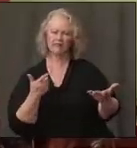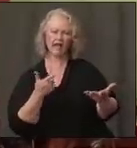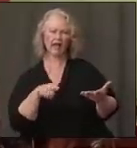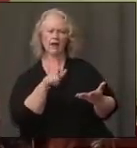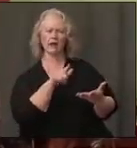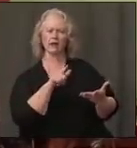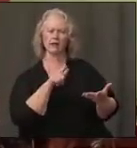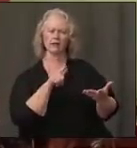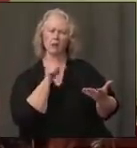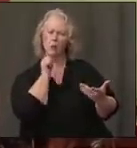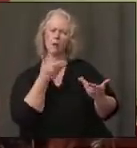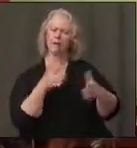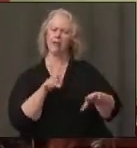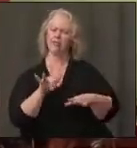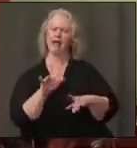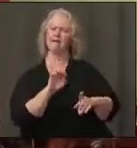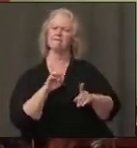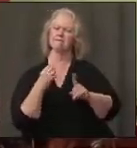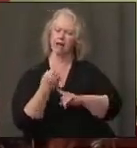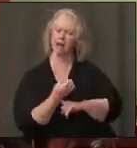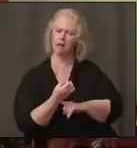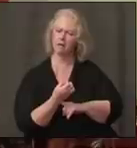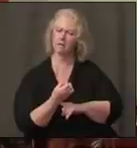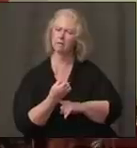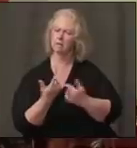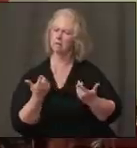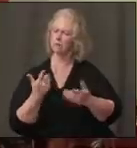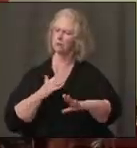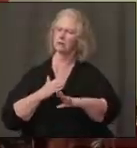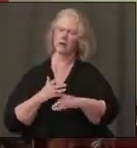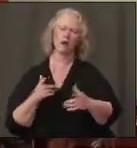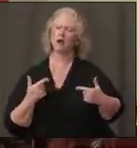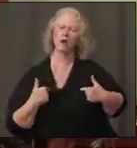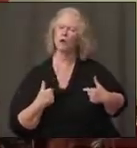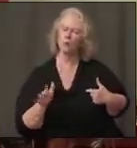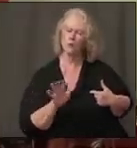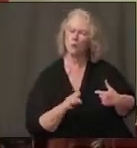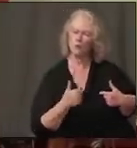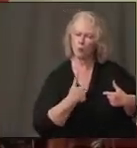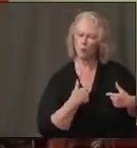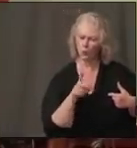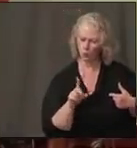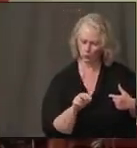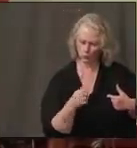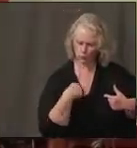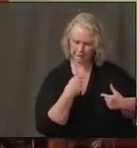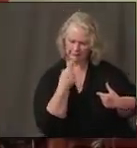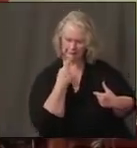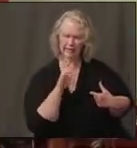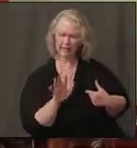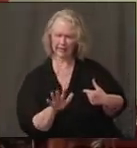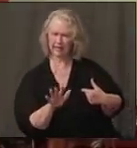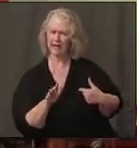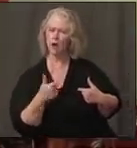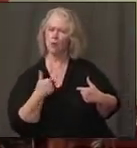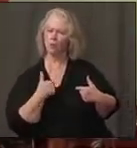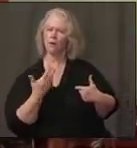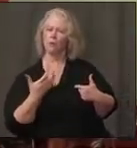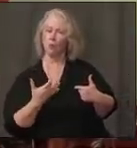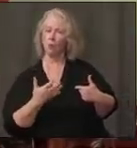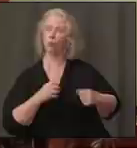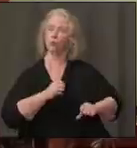environment systematically prohibit them. What we're doing by saying, look, we want to